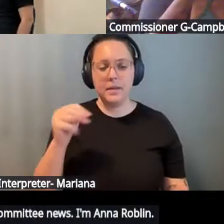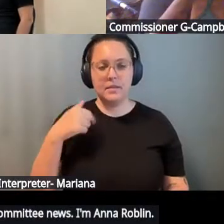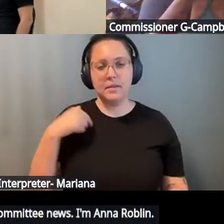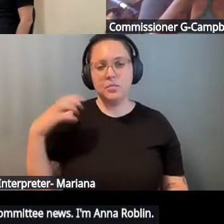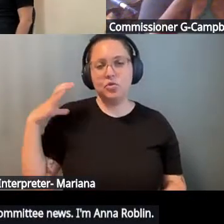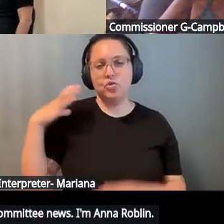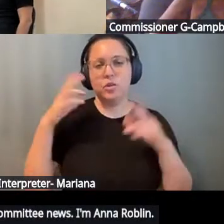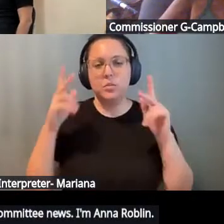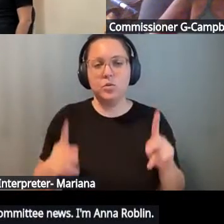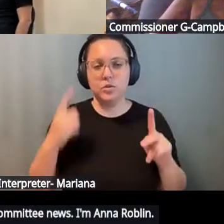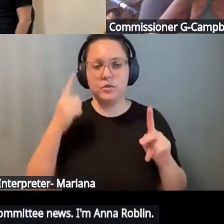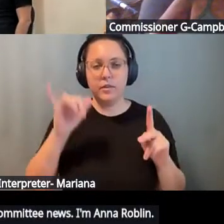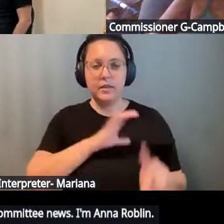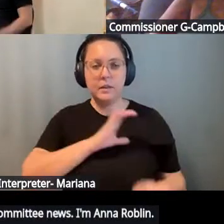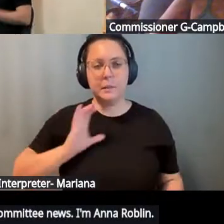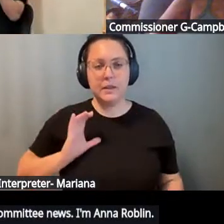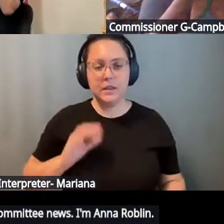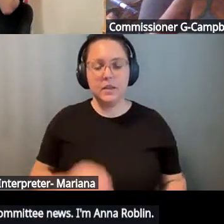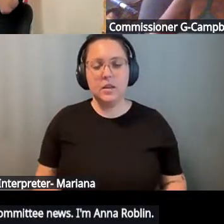chairperson of the committee.